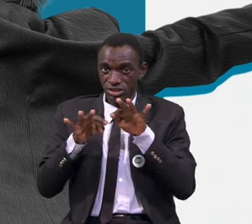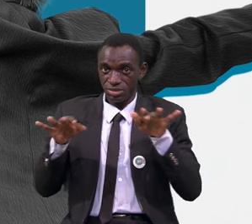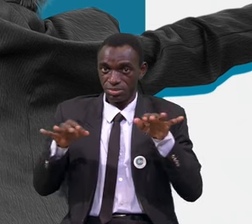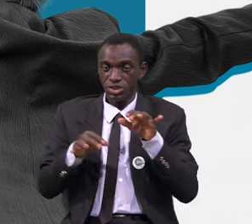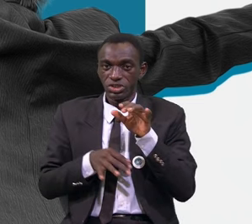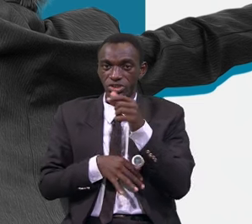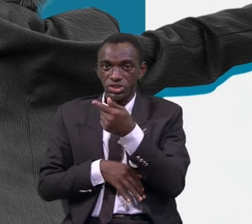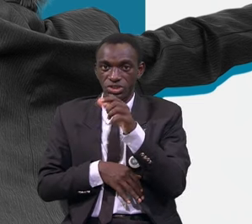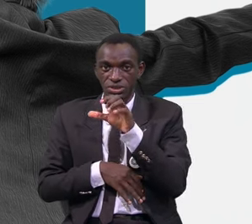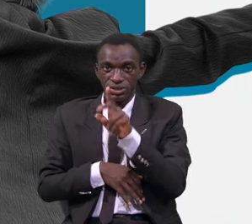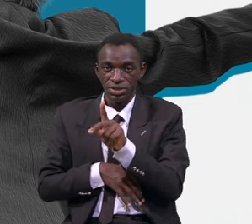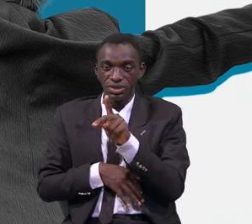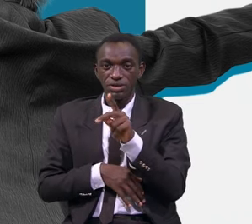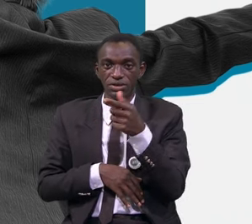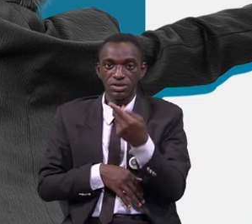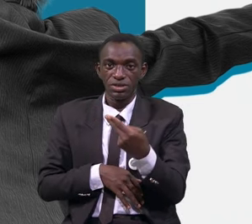gckhq.org.